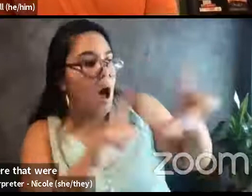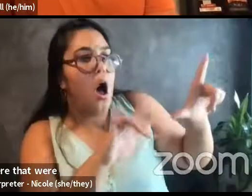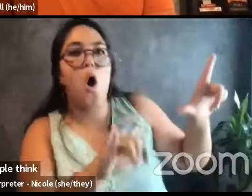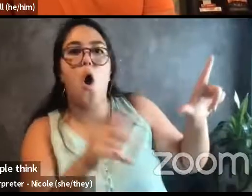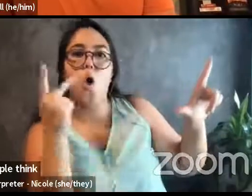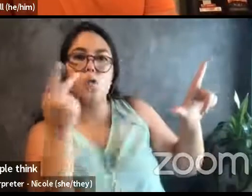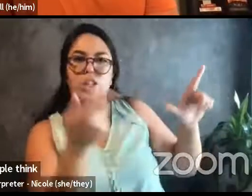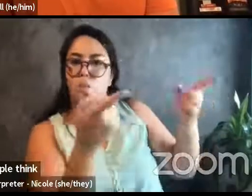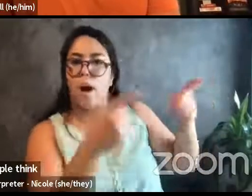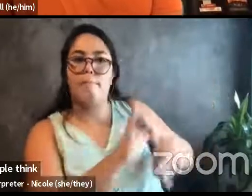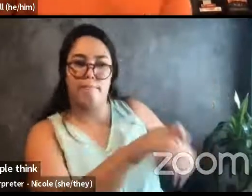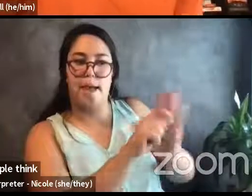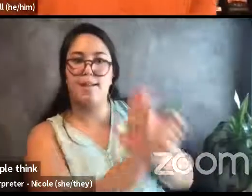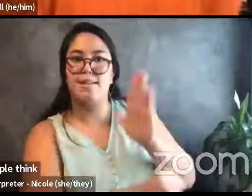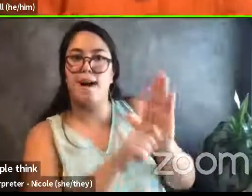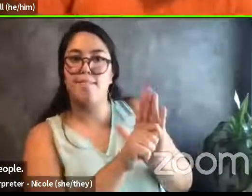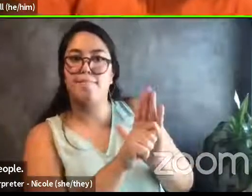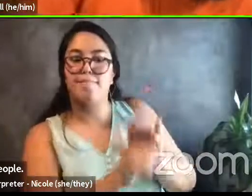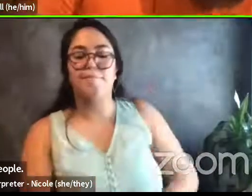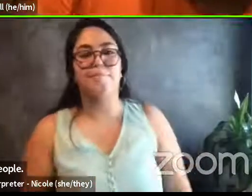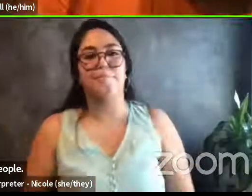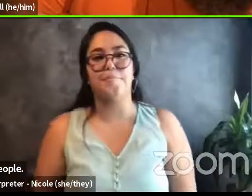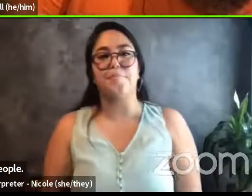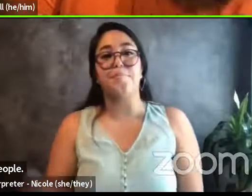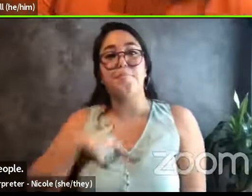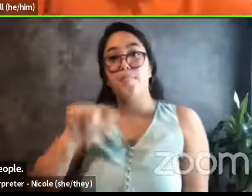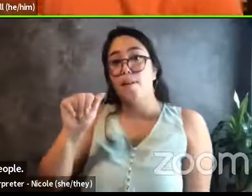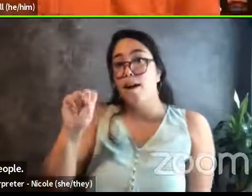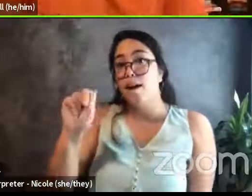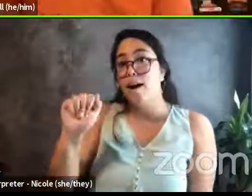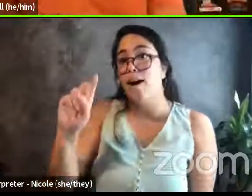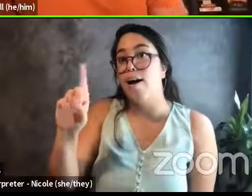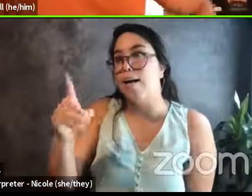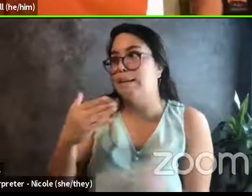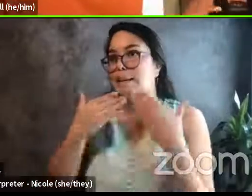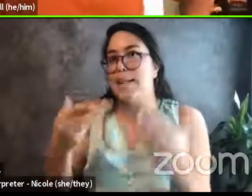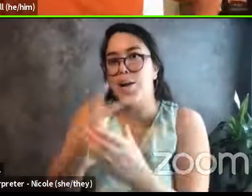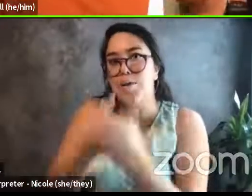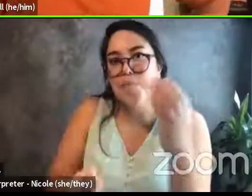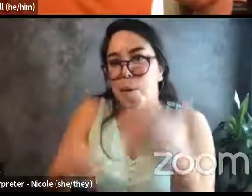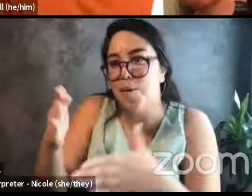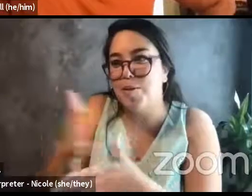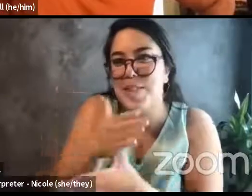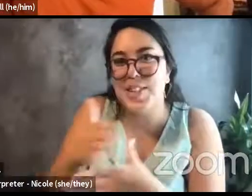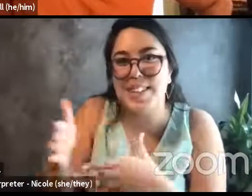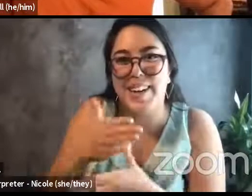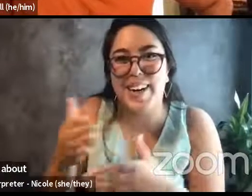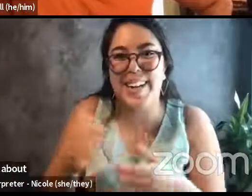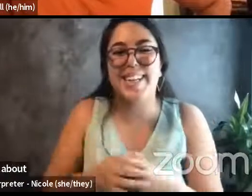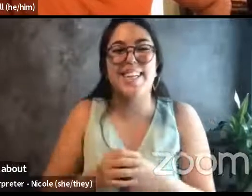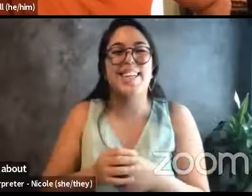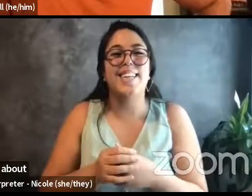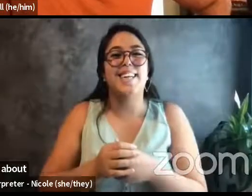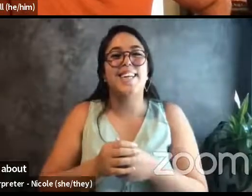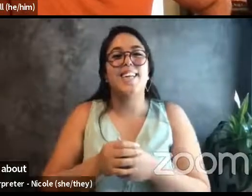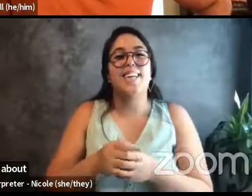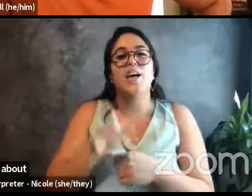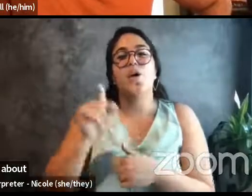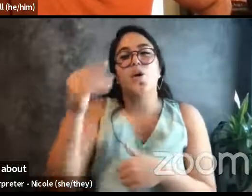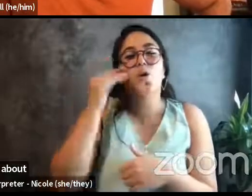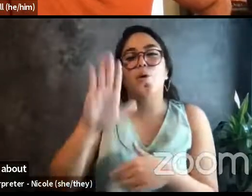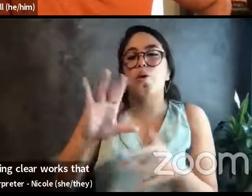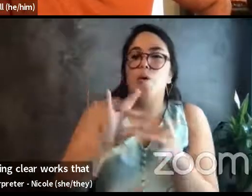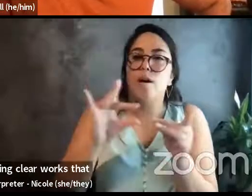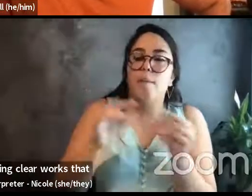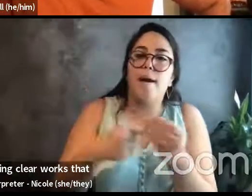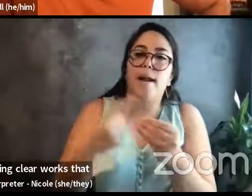Thank you both for sharing that. I was going to say when, um, you talking about like seeing queer works that you